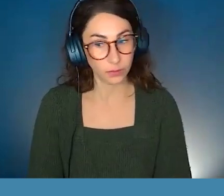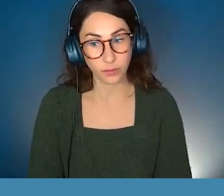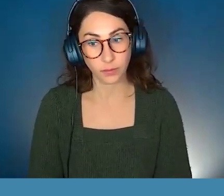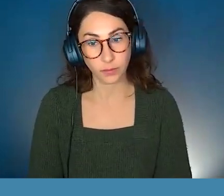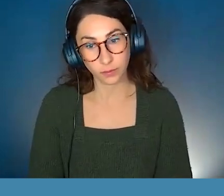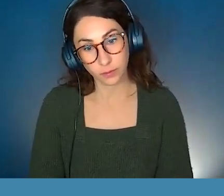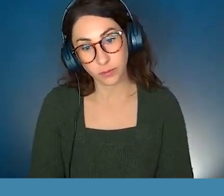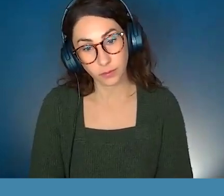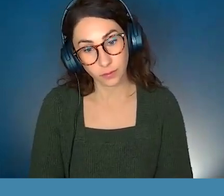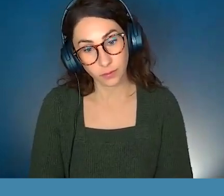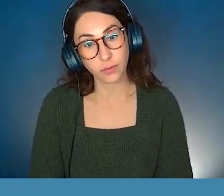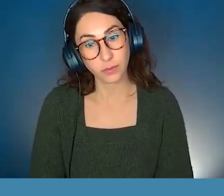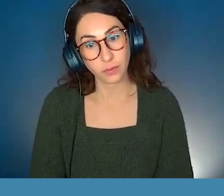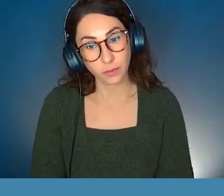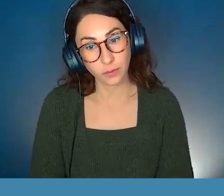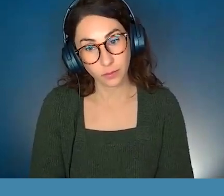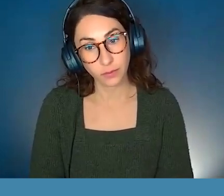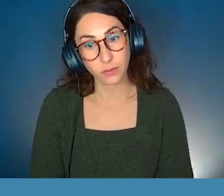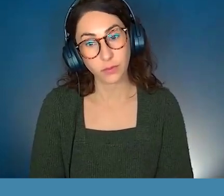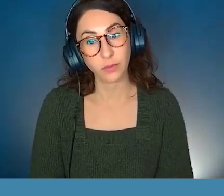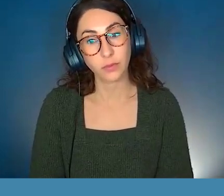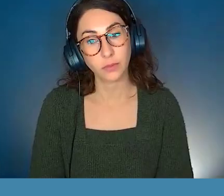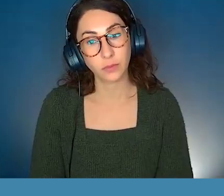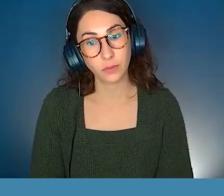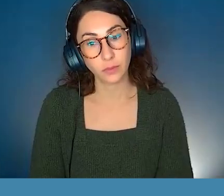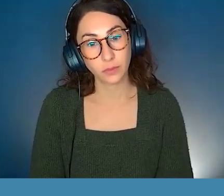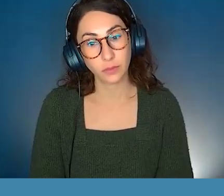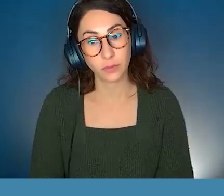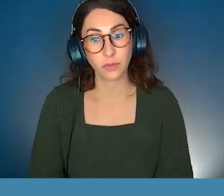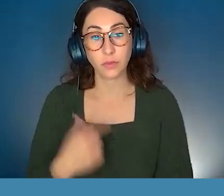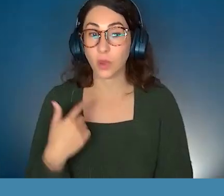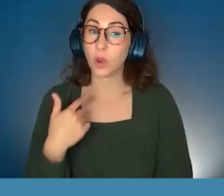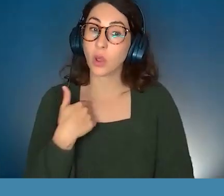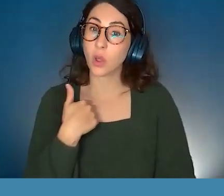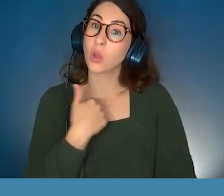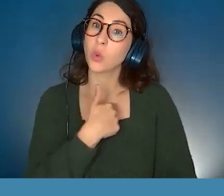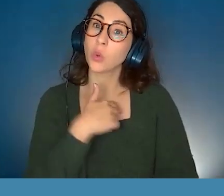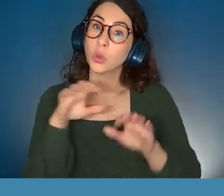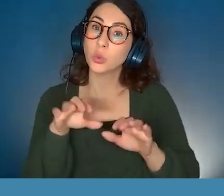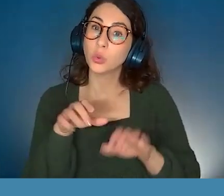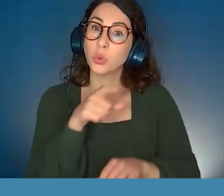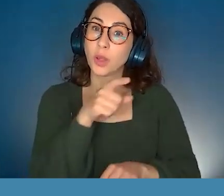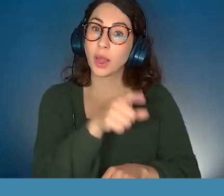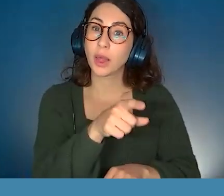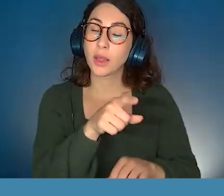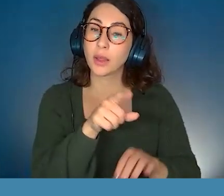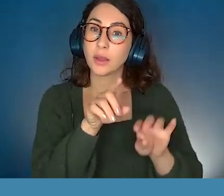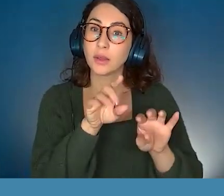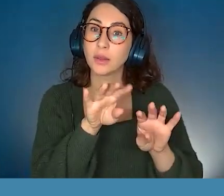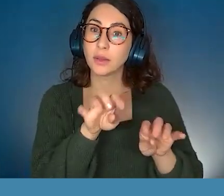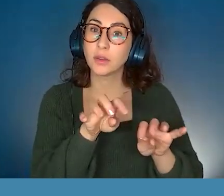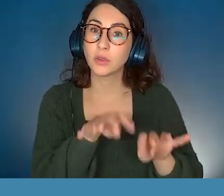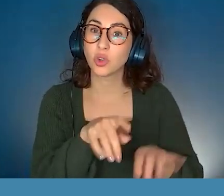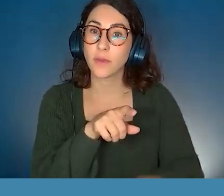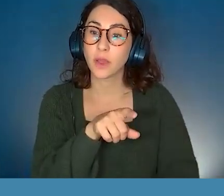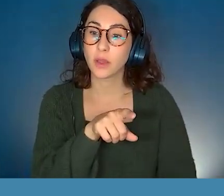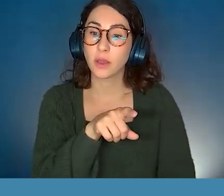And are we doing the input survey, or is that a holdover from Family Cafe?